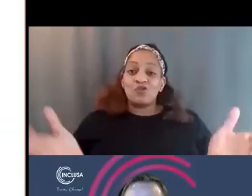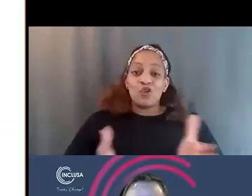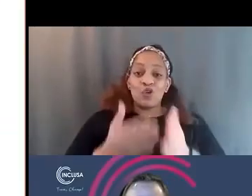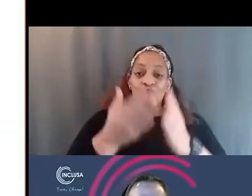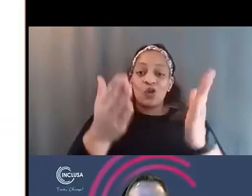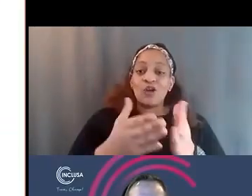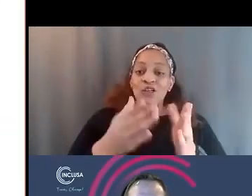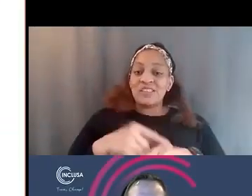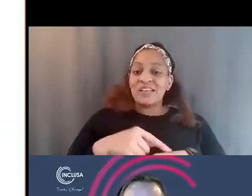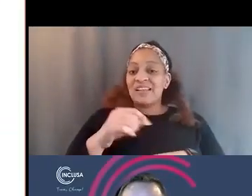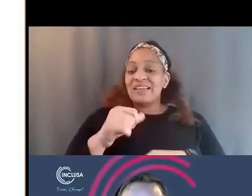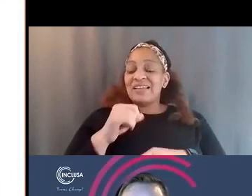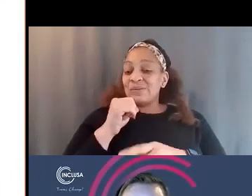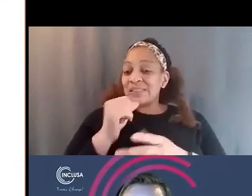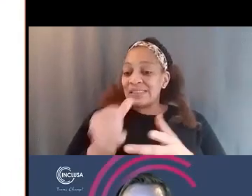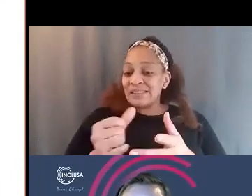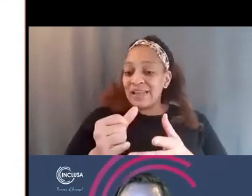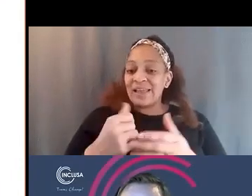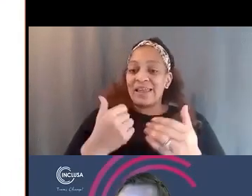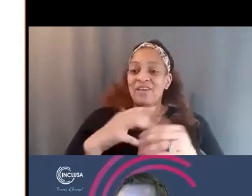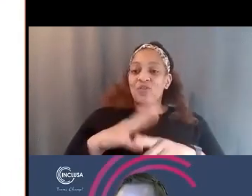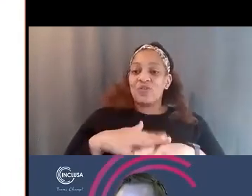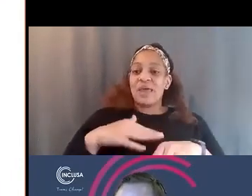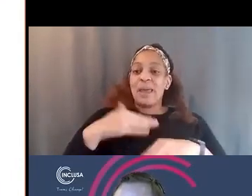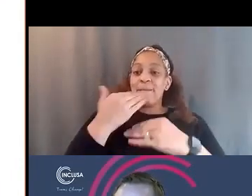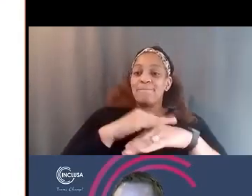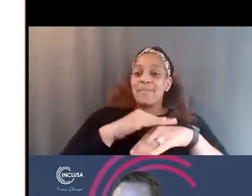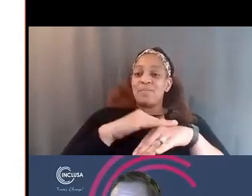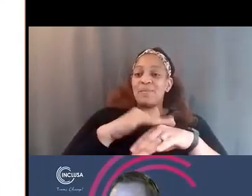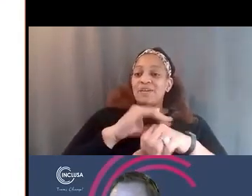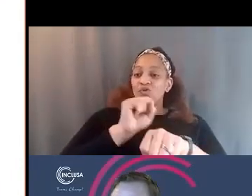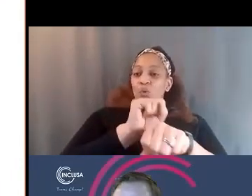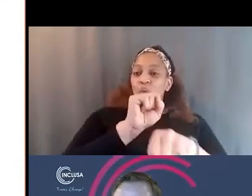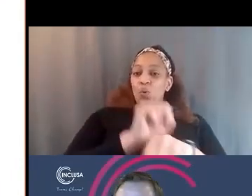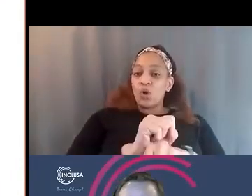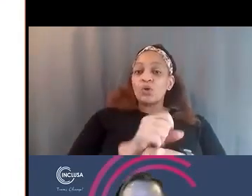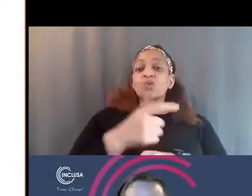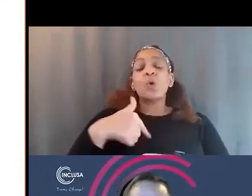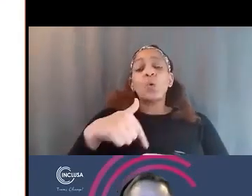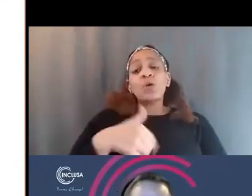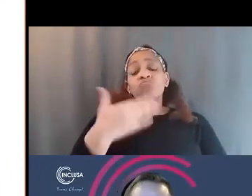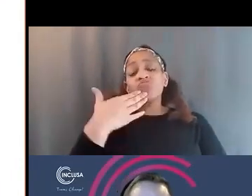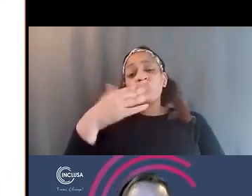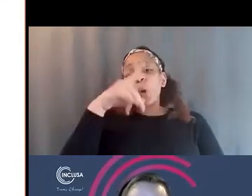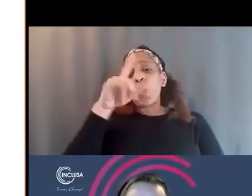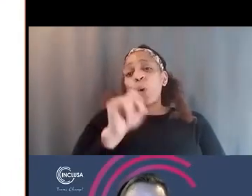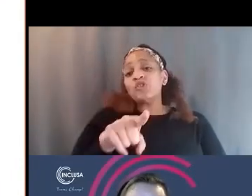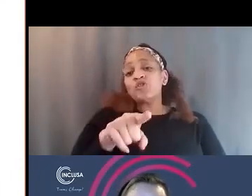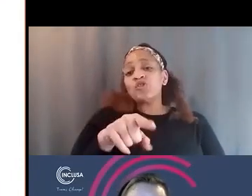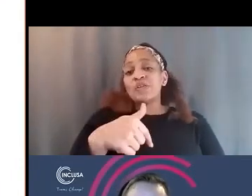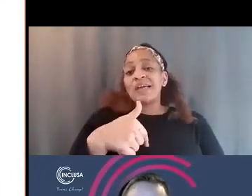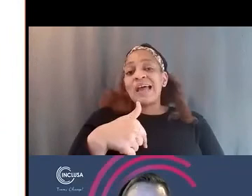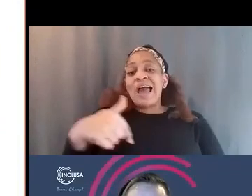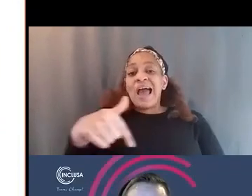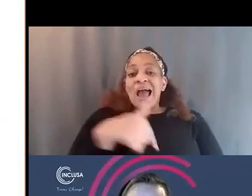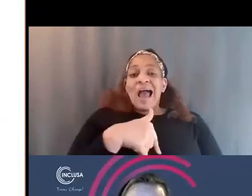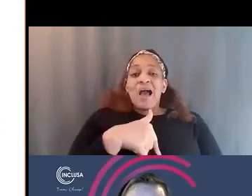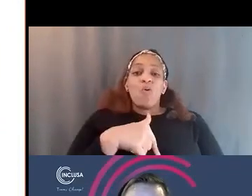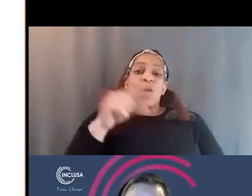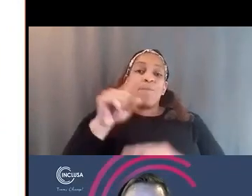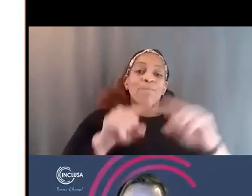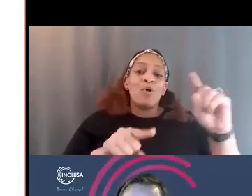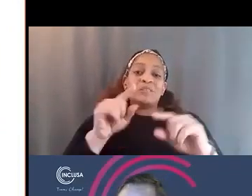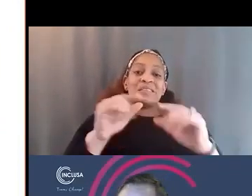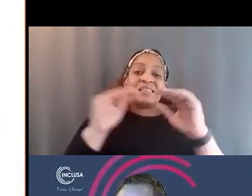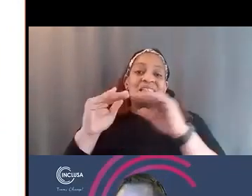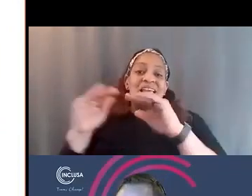definitely one in which we've taken kind of a multiple tiered approach. I think our care teams recognize as an organization that